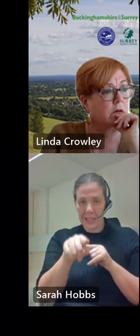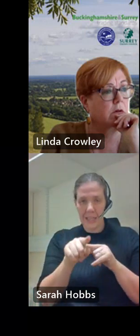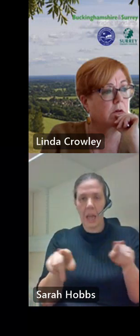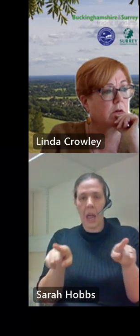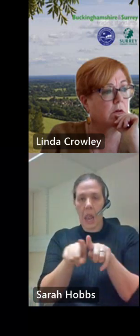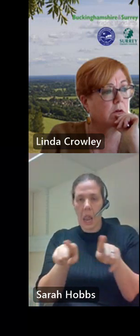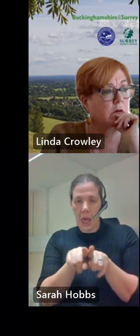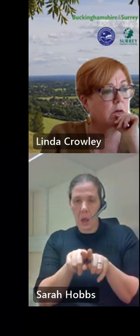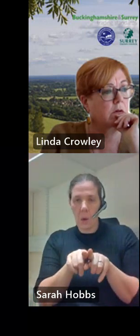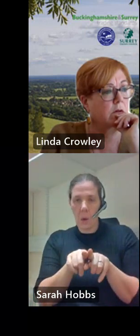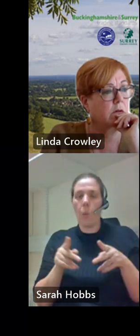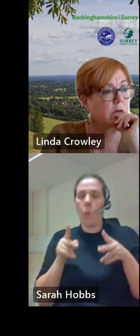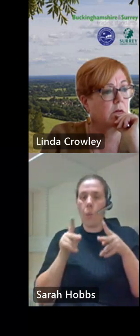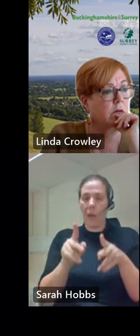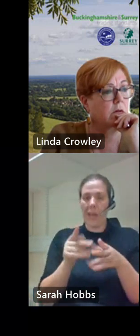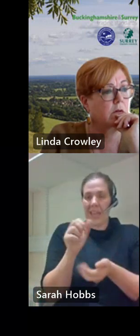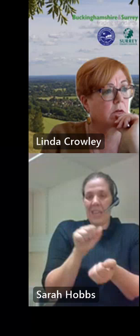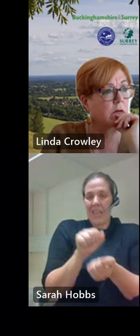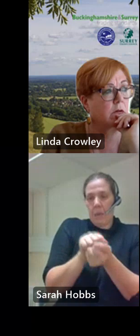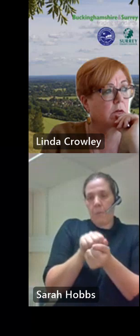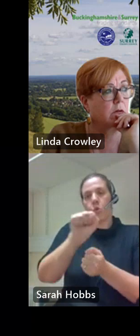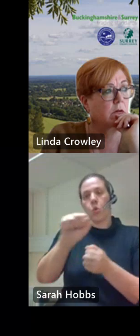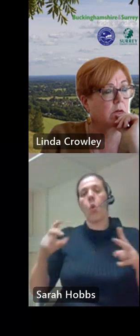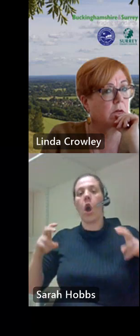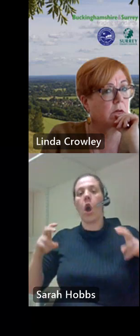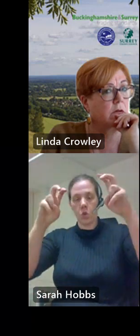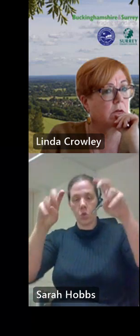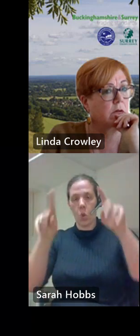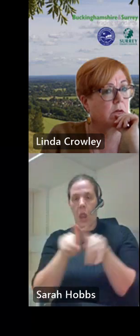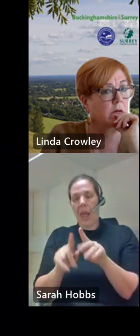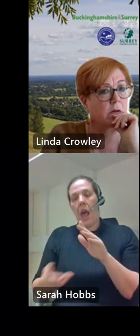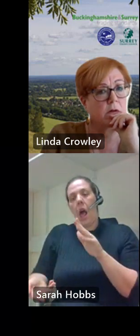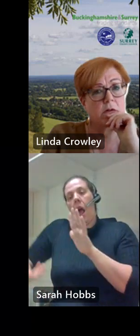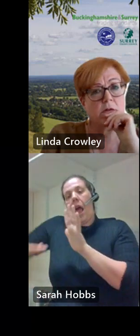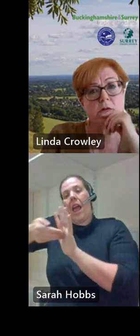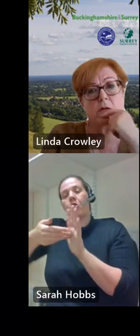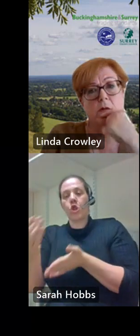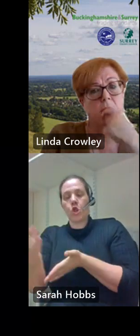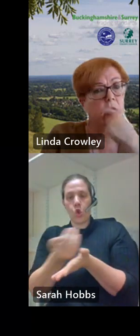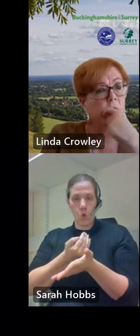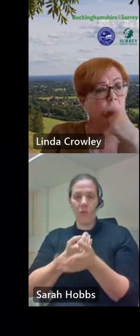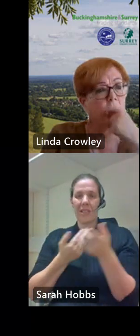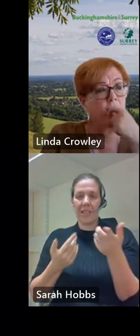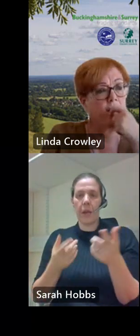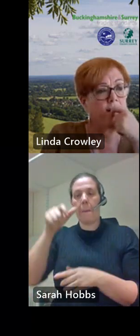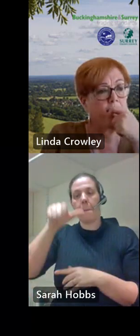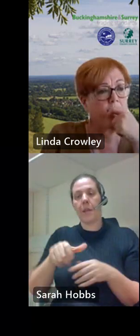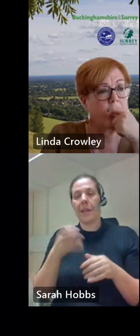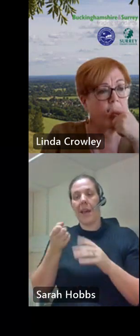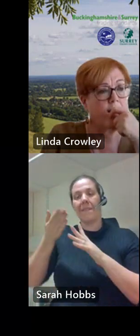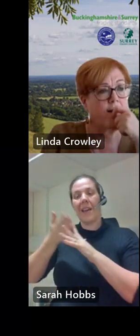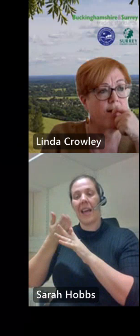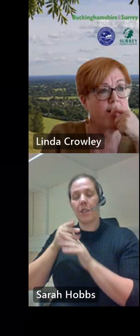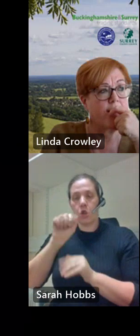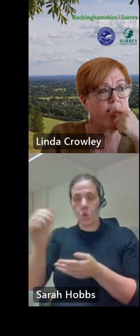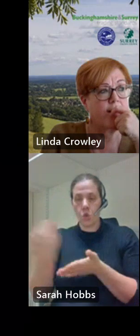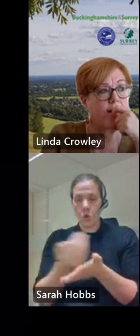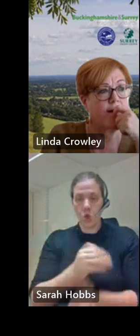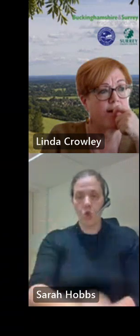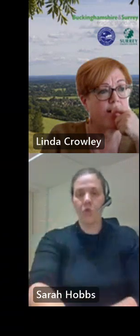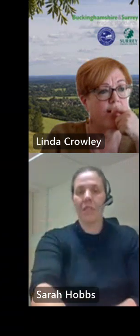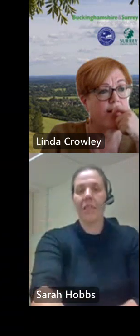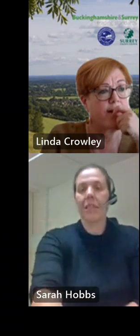figurative keep to your castle. So it's another line of security. So even if someone has access to your password, they can't gain access to